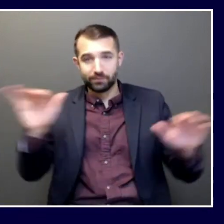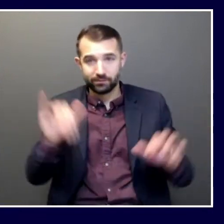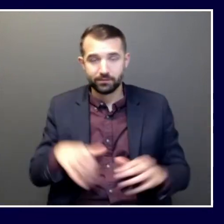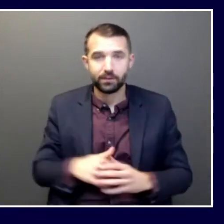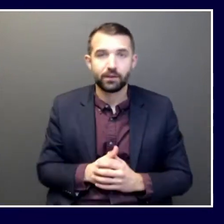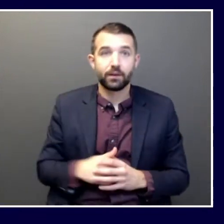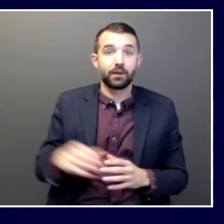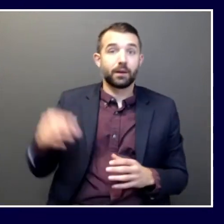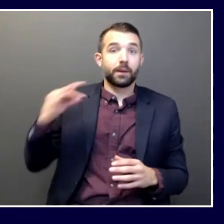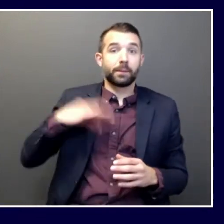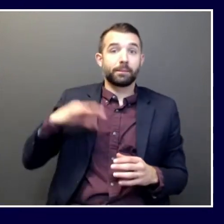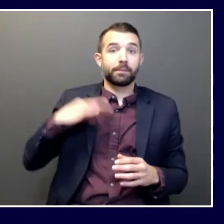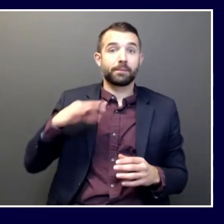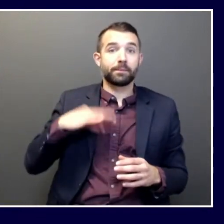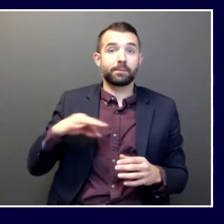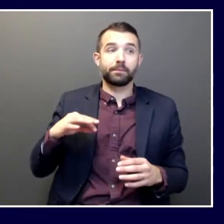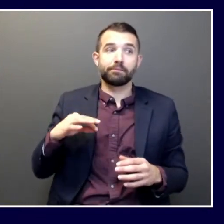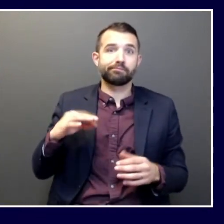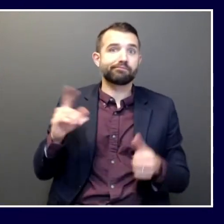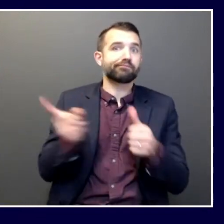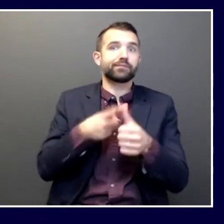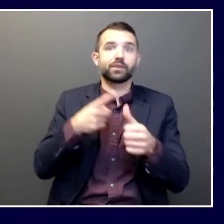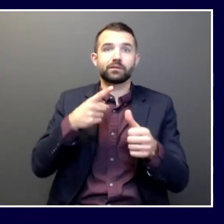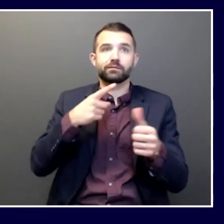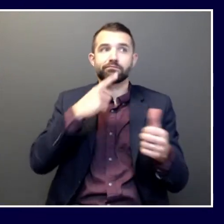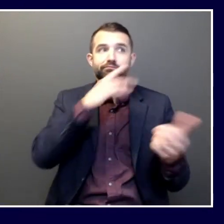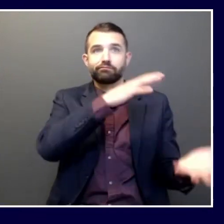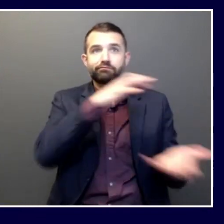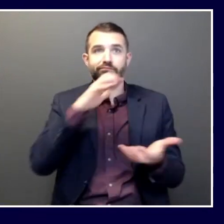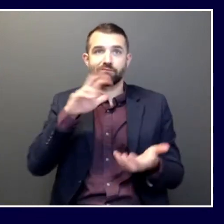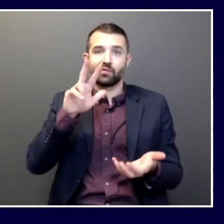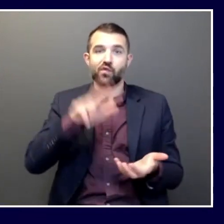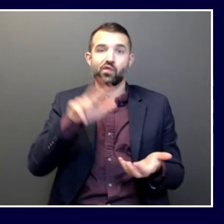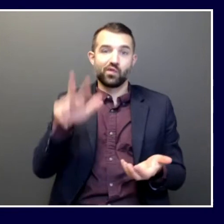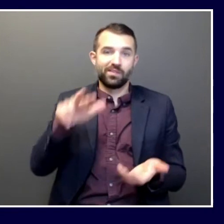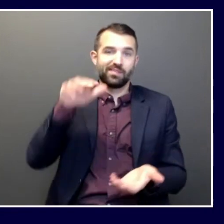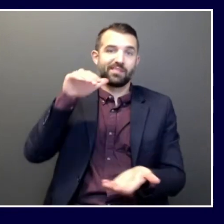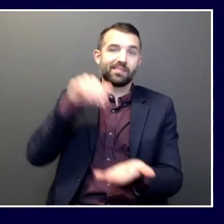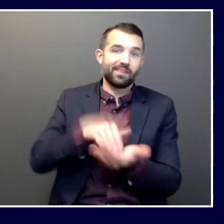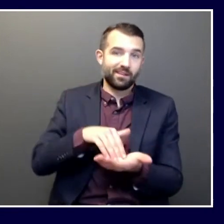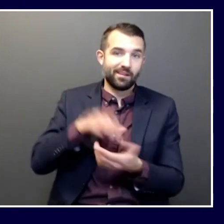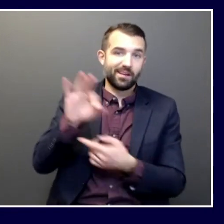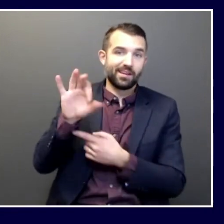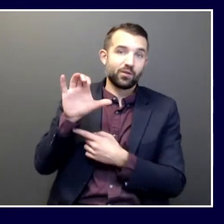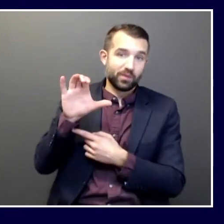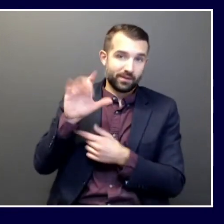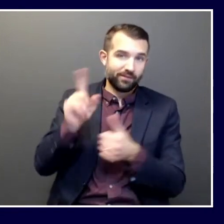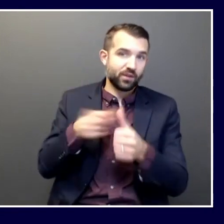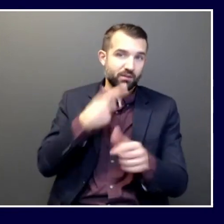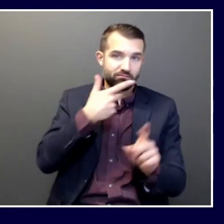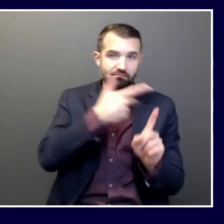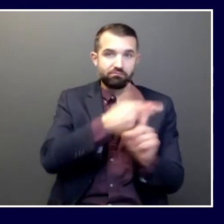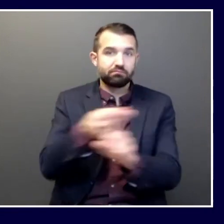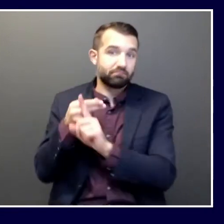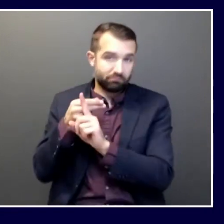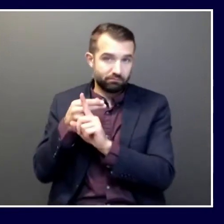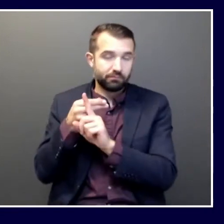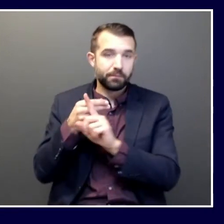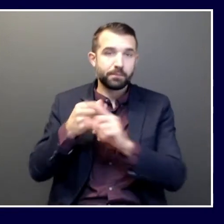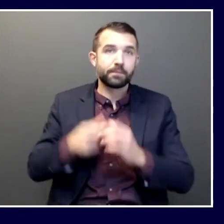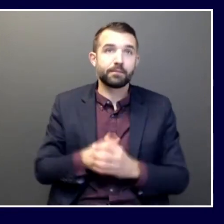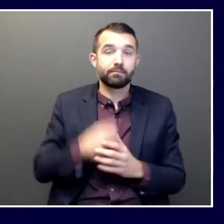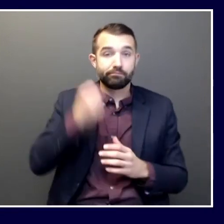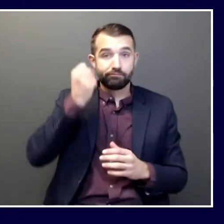about 34,000 doses, 33,900 to be exact. That does not account for roughly